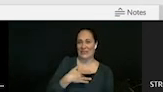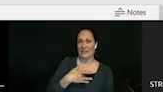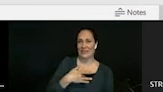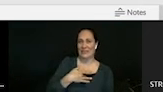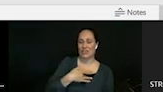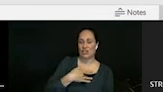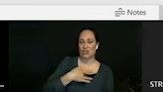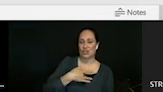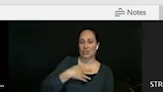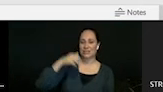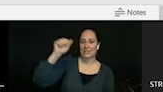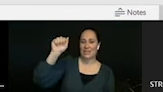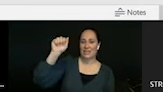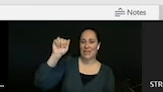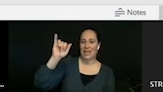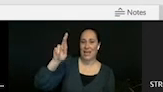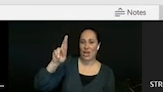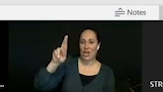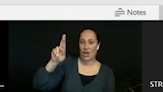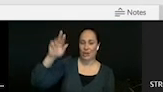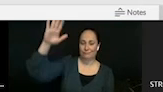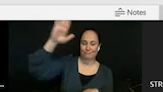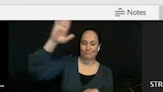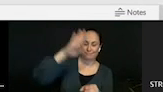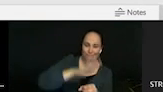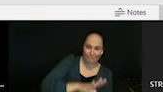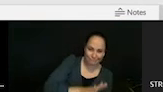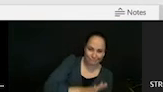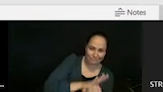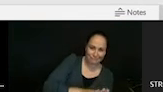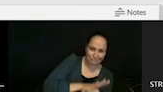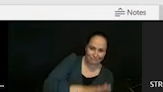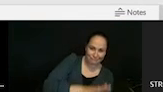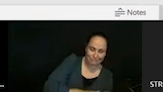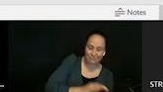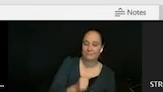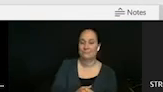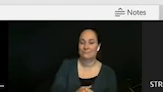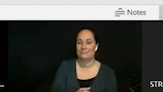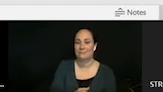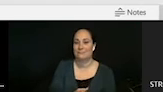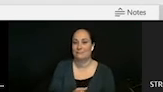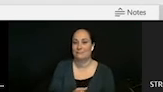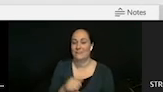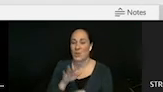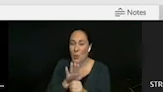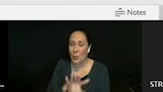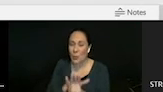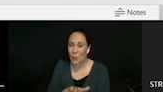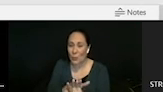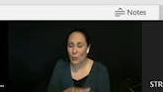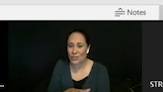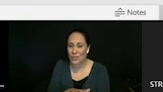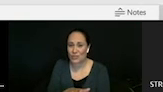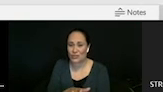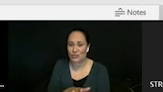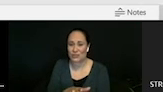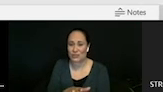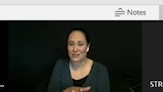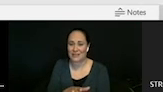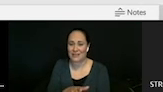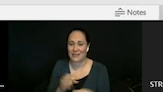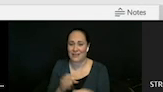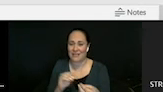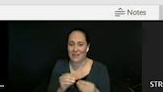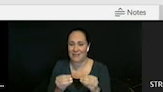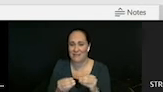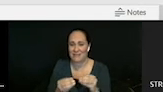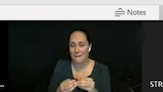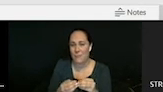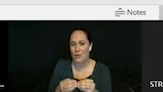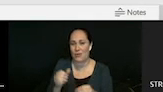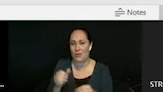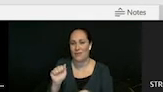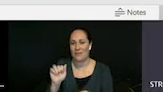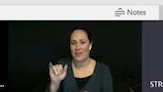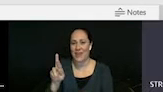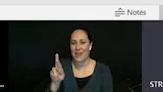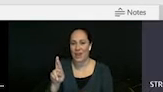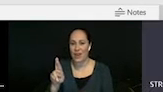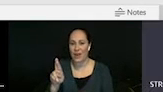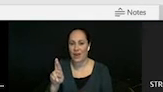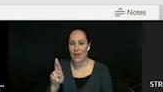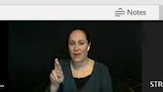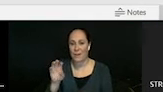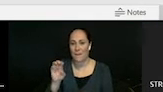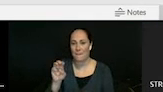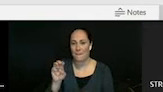right? And to think about pressure, one way to think about pressure is the number of collisions these air molecules are having with respect to that surface.